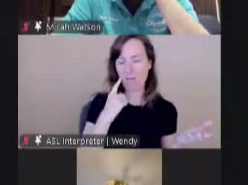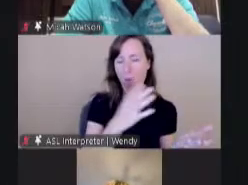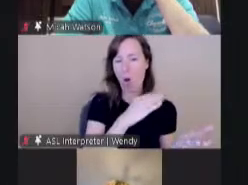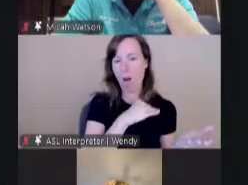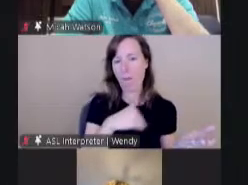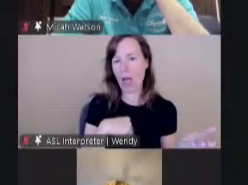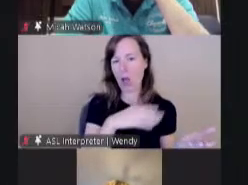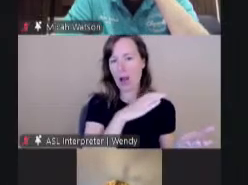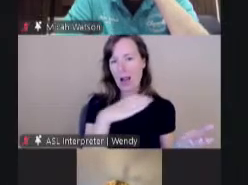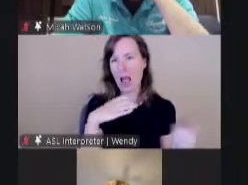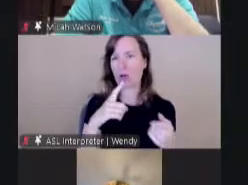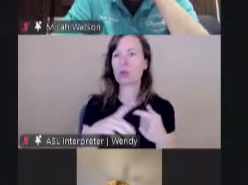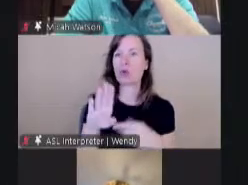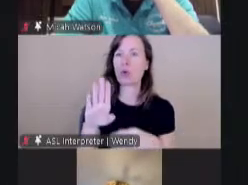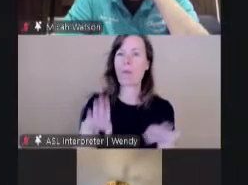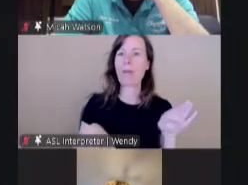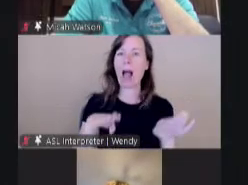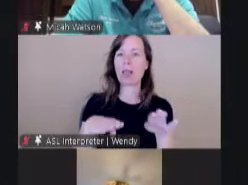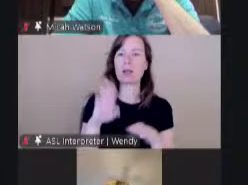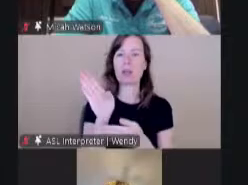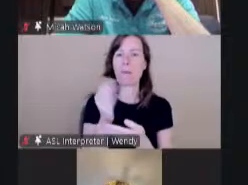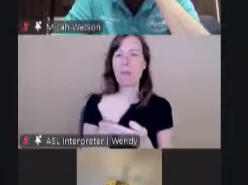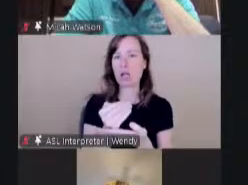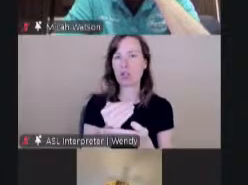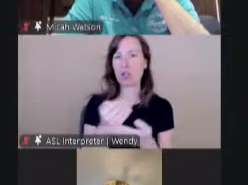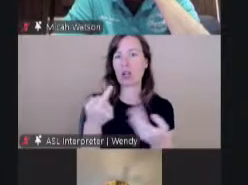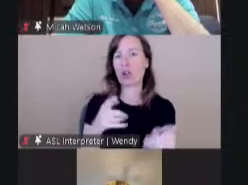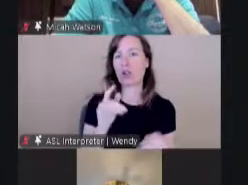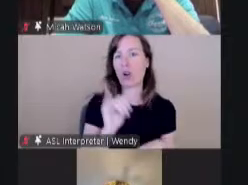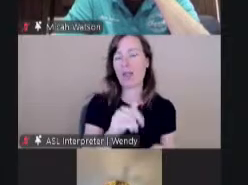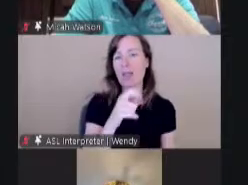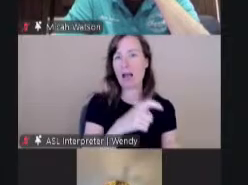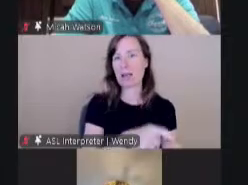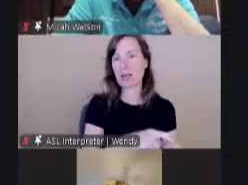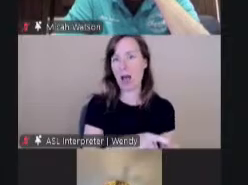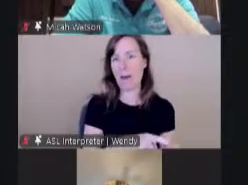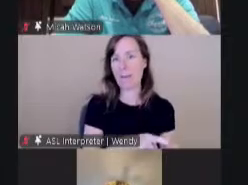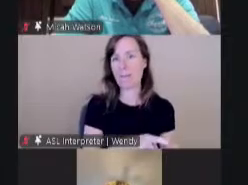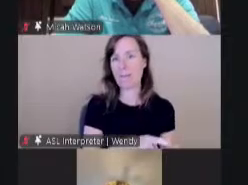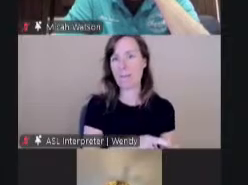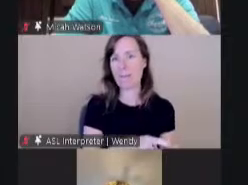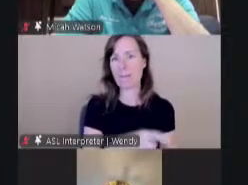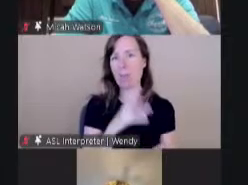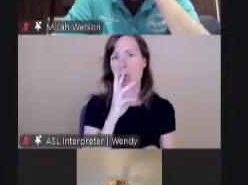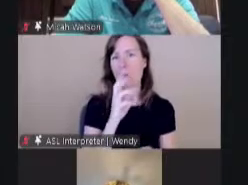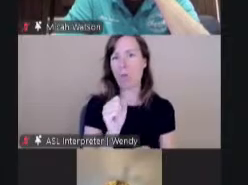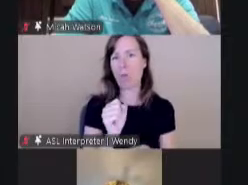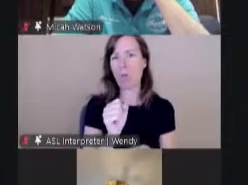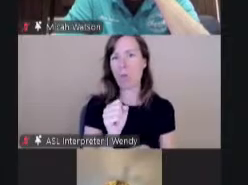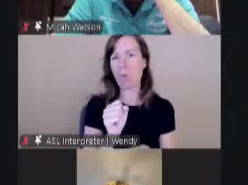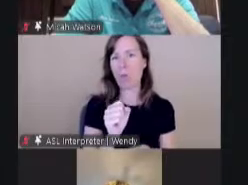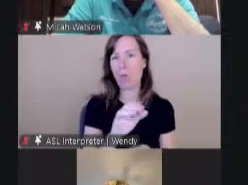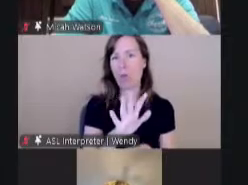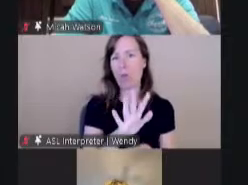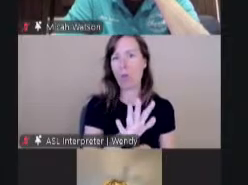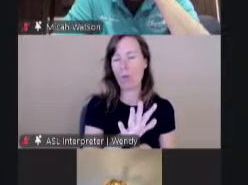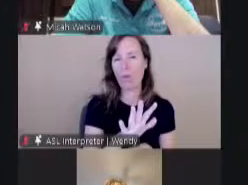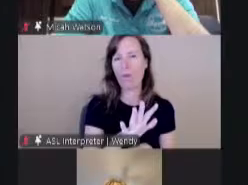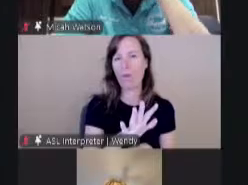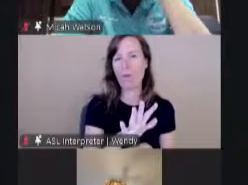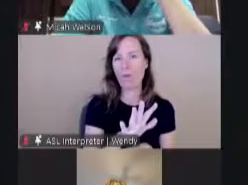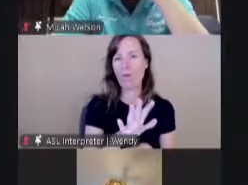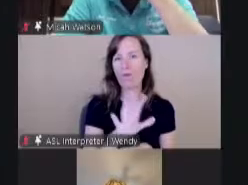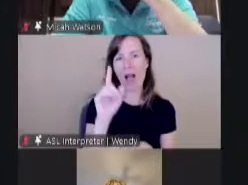to balance a budget. And during that time, it was a 5 cent, 5 cent, 4 cent tax